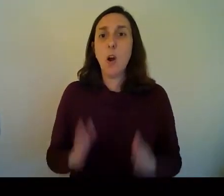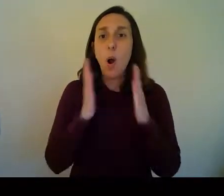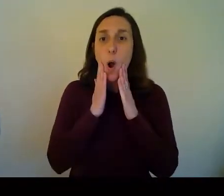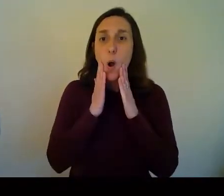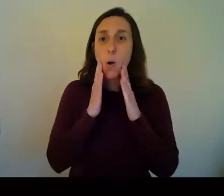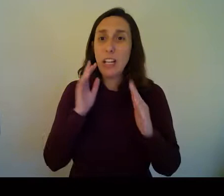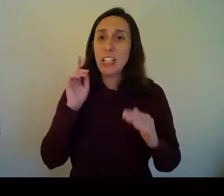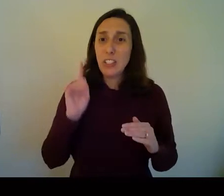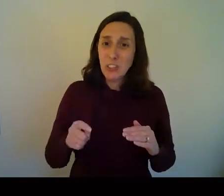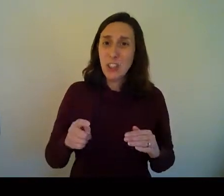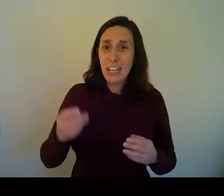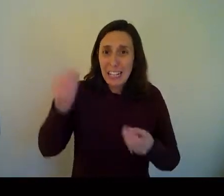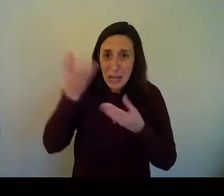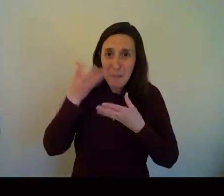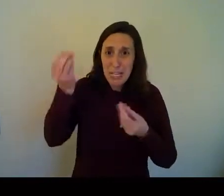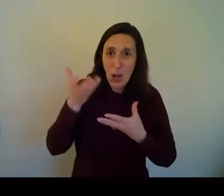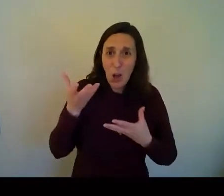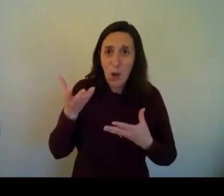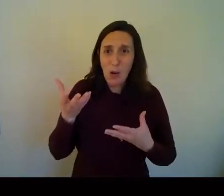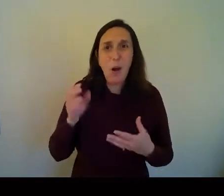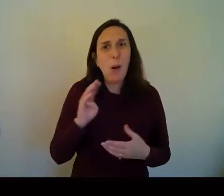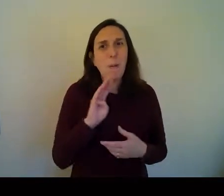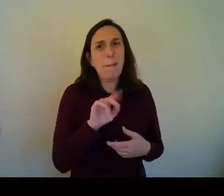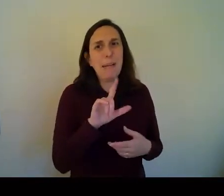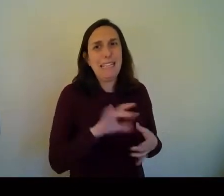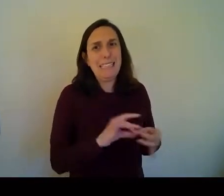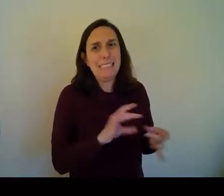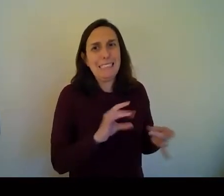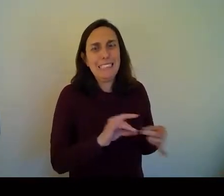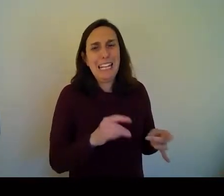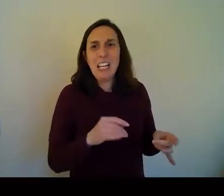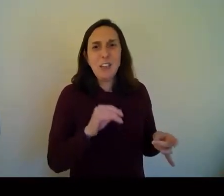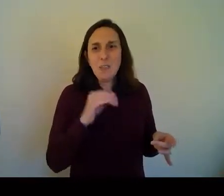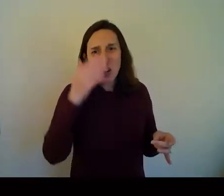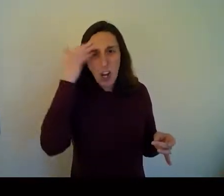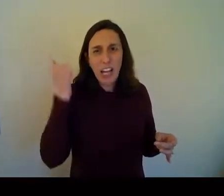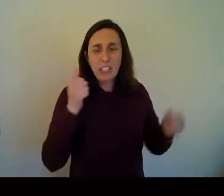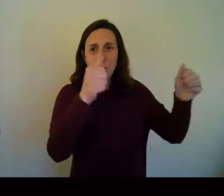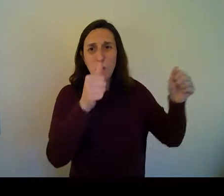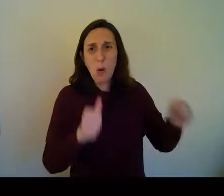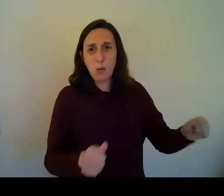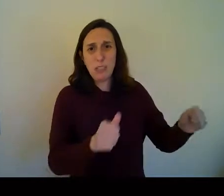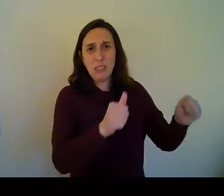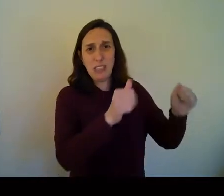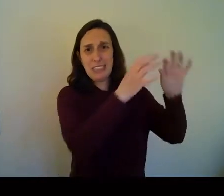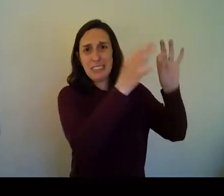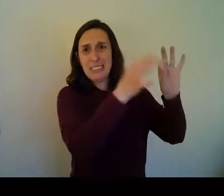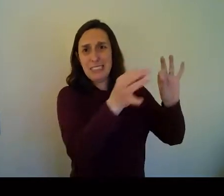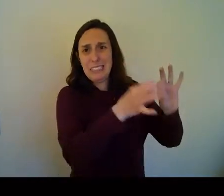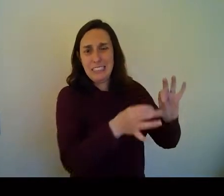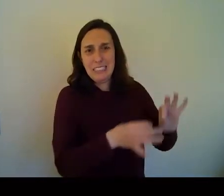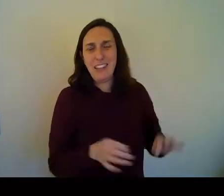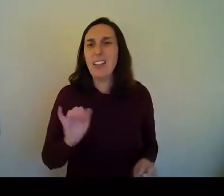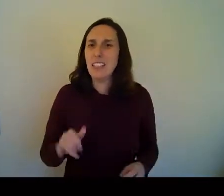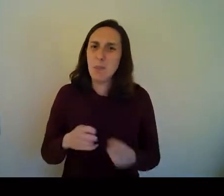Yell at me. Yep, I got you, Billy. Sorry about that. Little bit of a delay here. I'm going to re-talk back. This is the